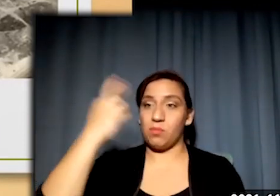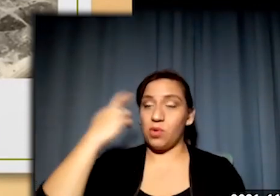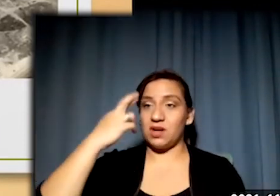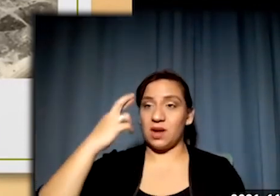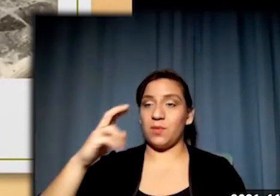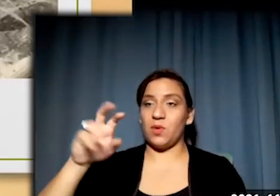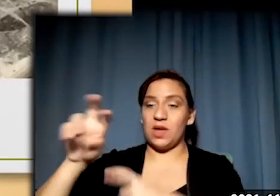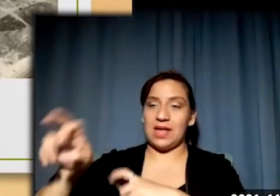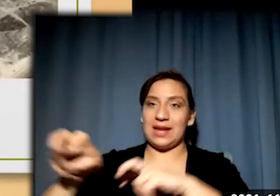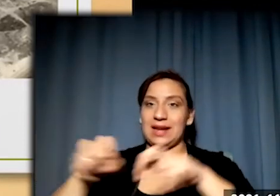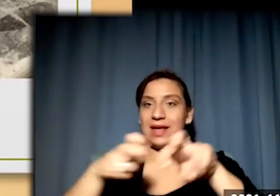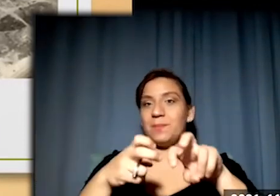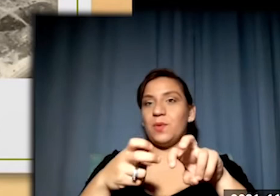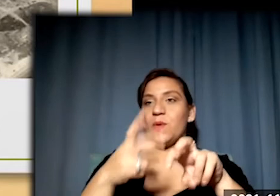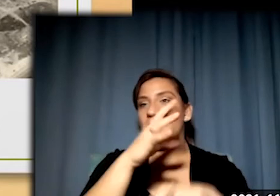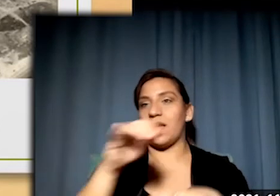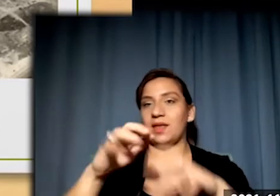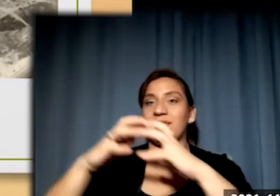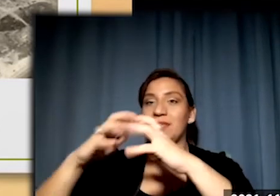the defensive lines.